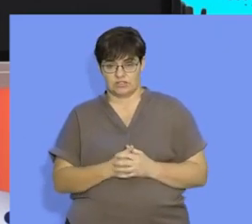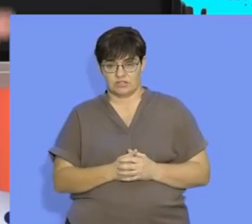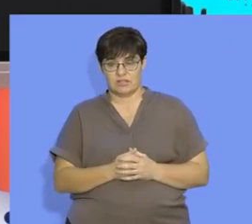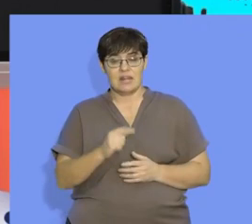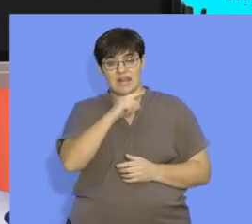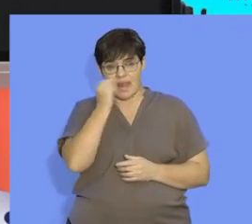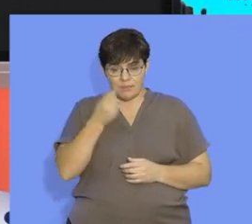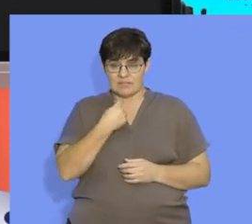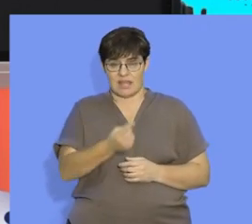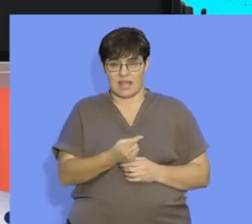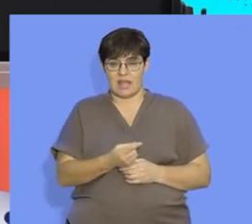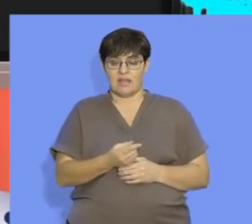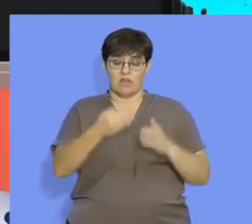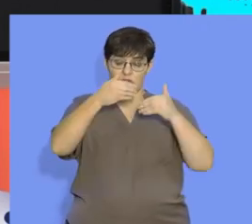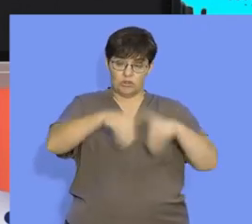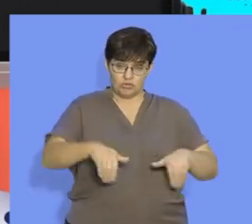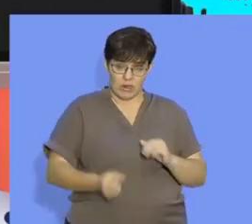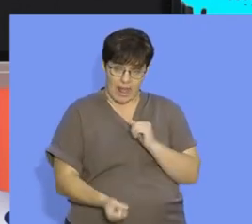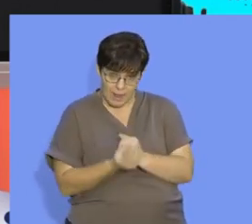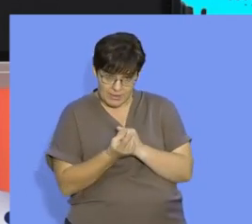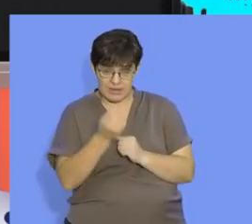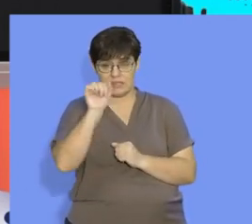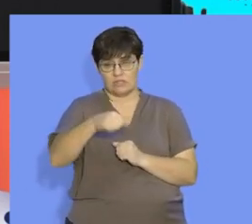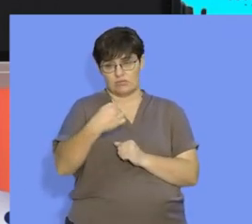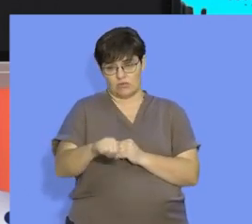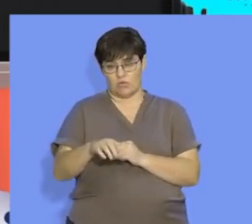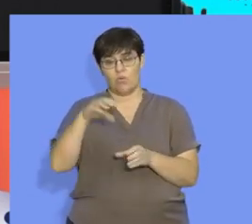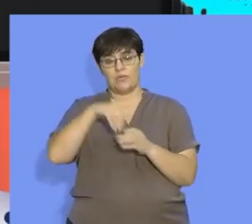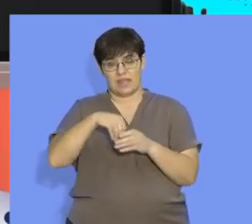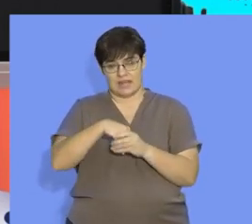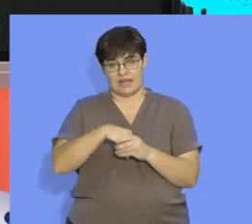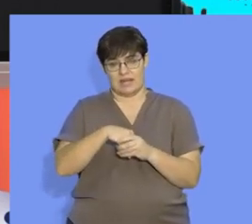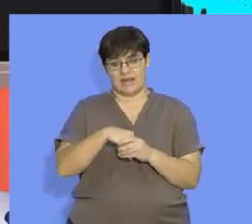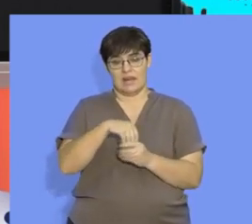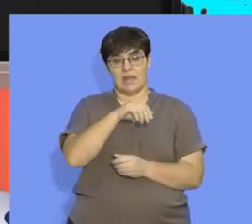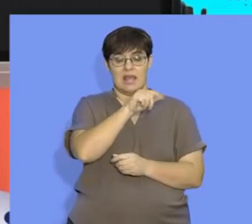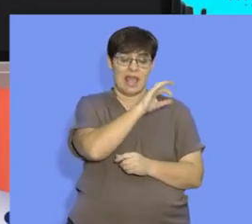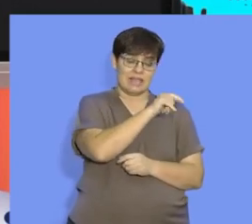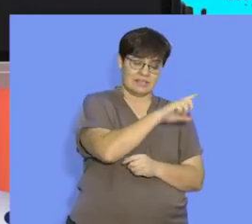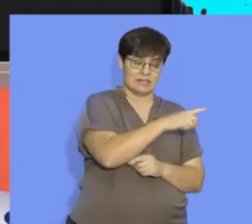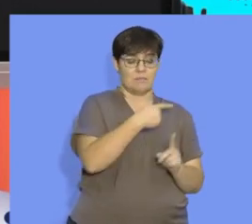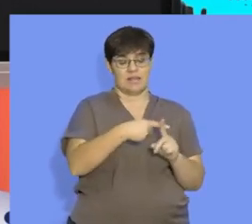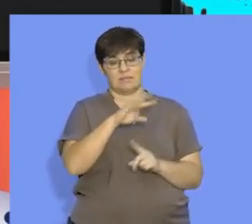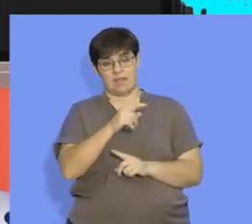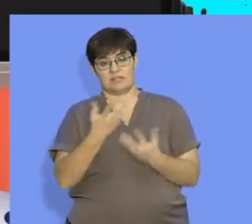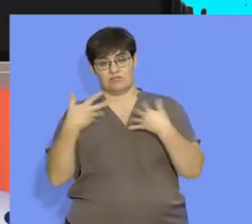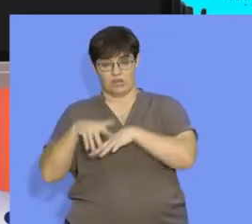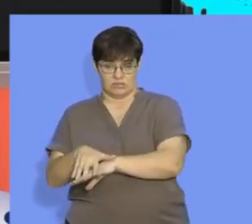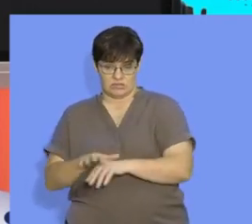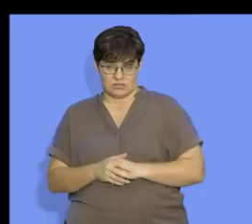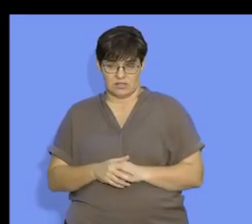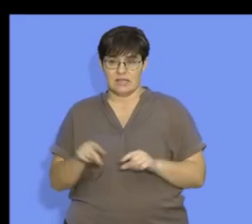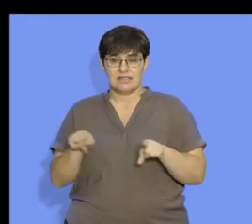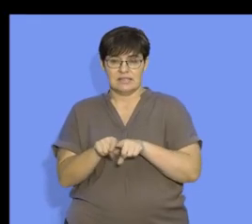an indication, as the name suggests, of whether neutralization has occurred in a typical, acid-base type of a